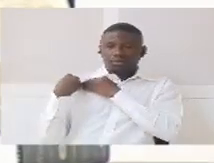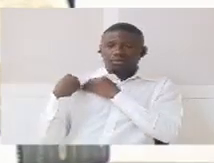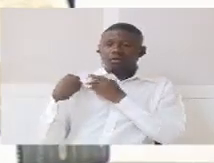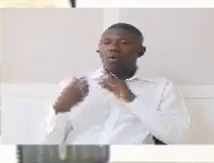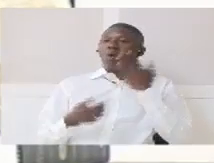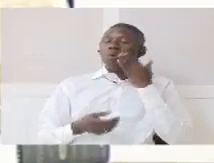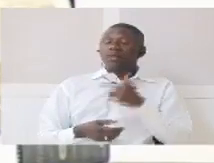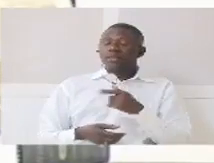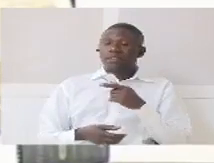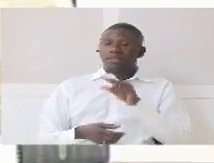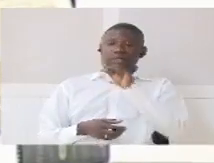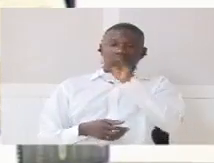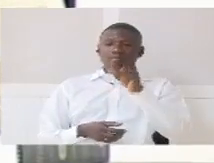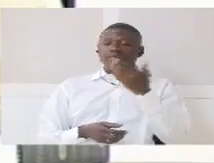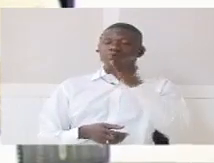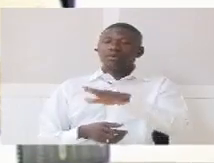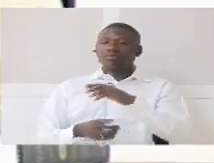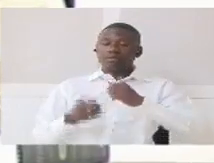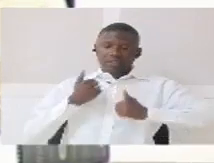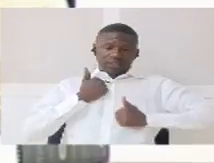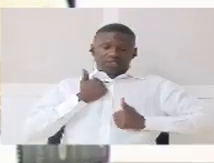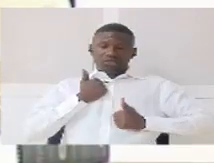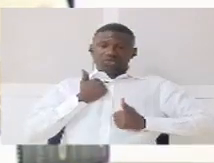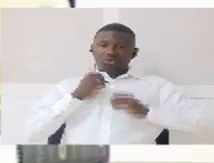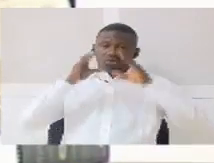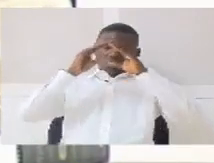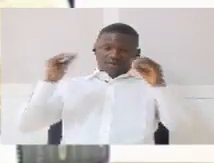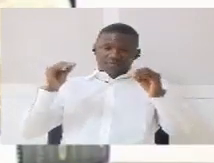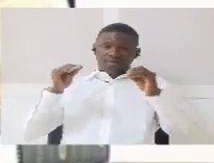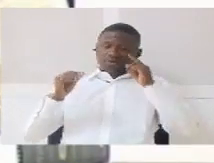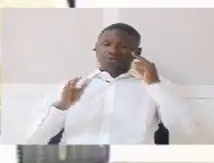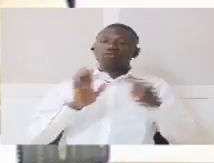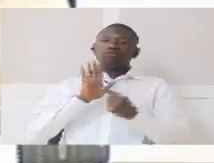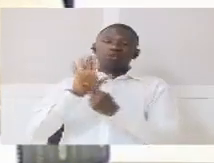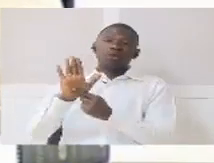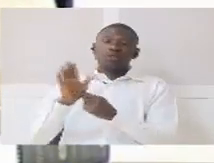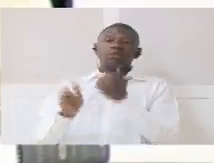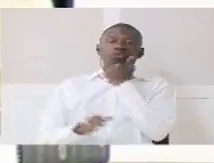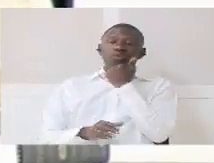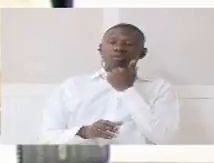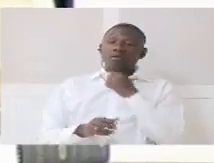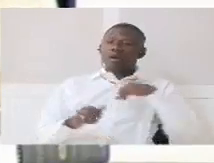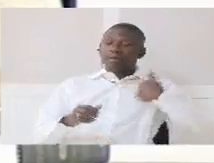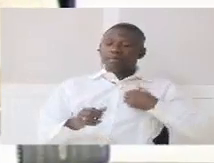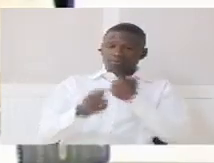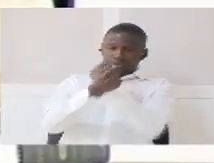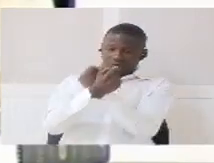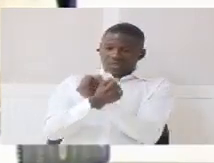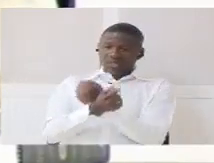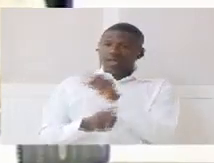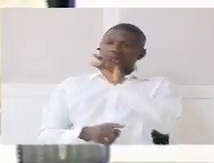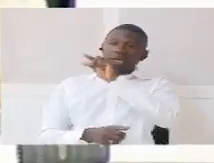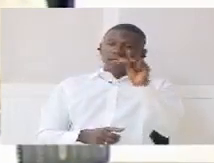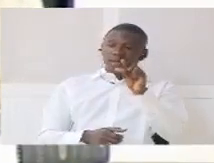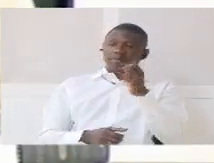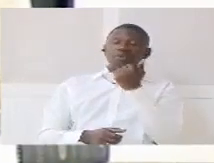the names come from interior? Atandile ko. To indicate that the number of prisoners in their name, everything, the serial number,